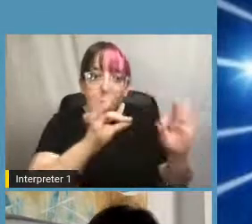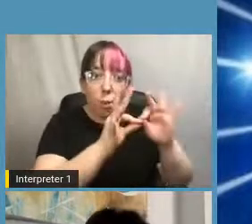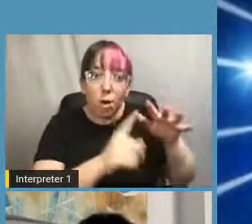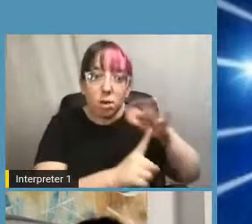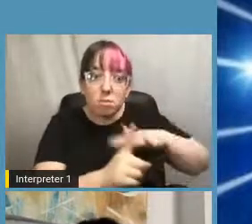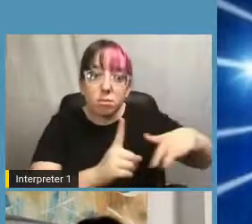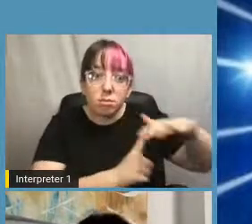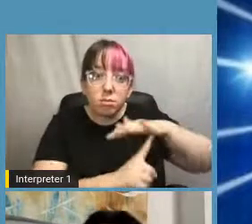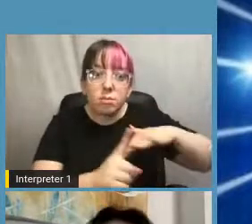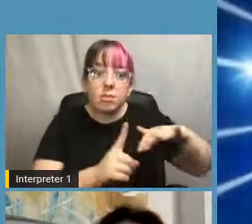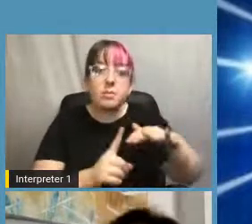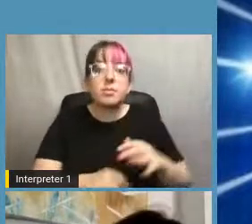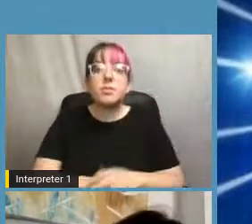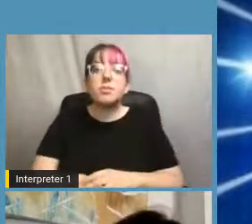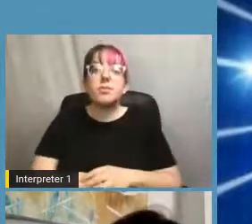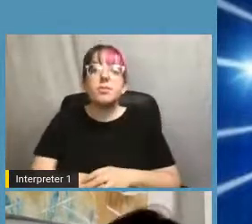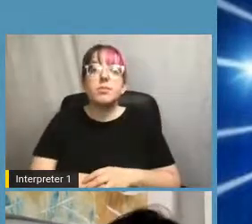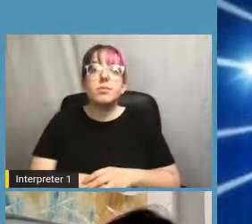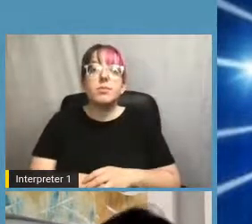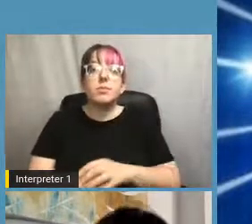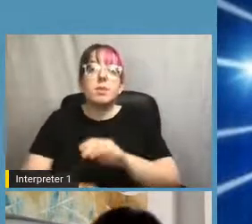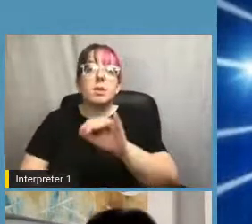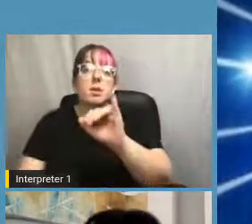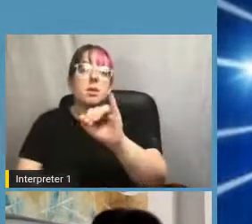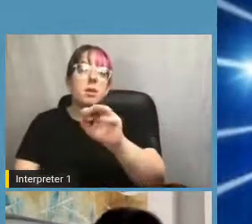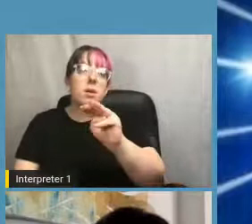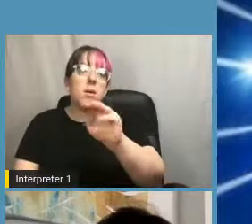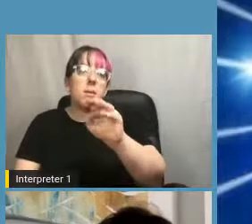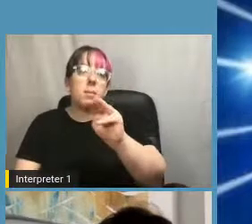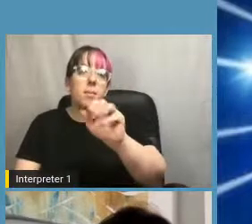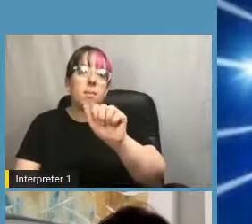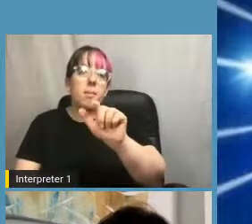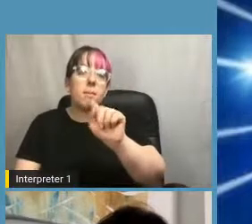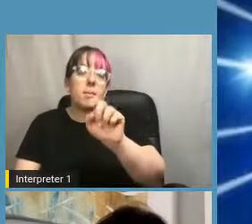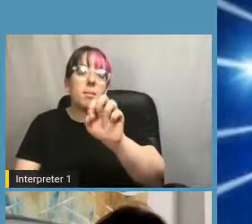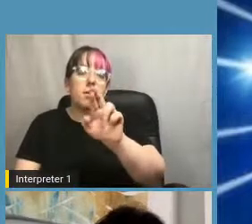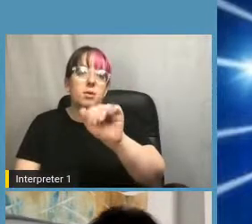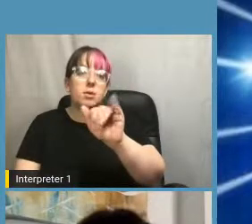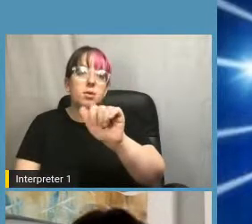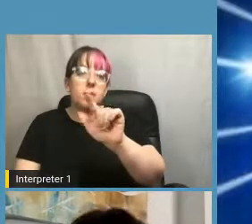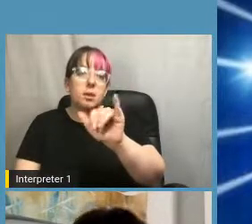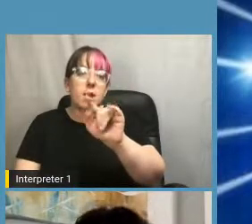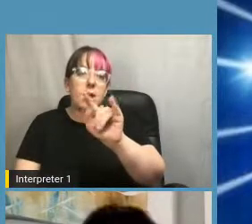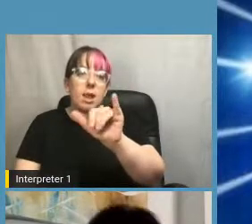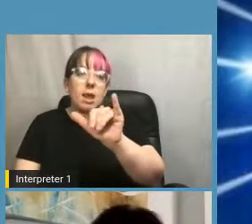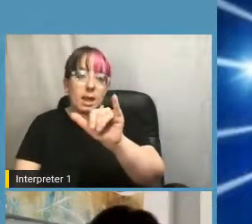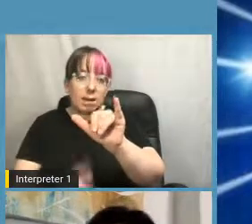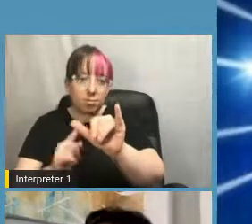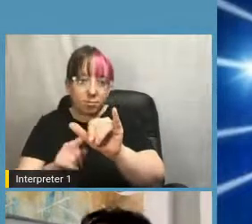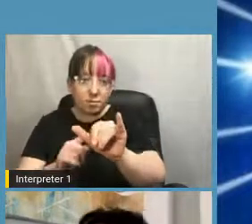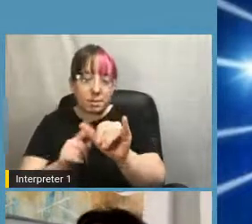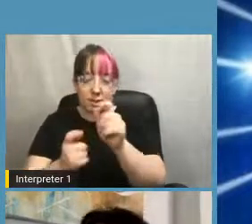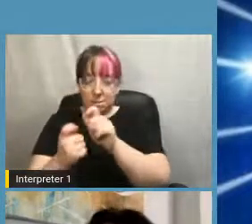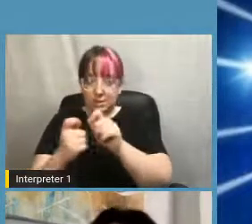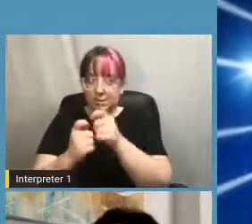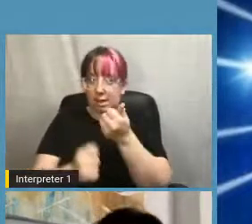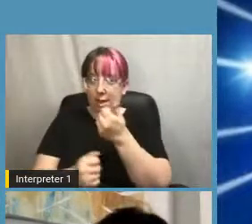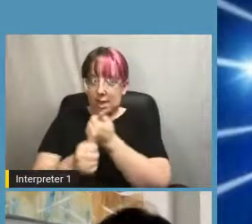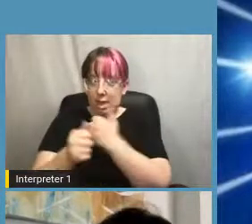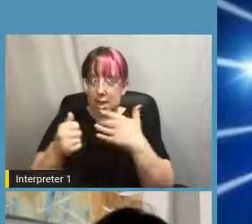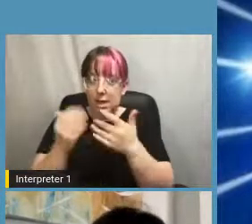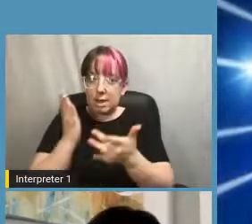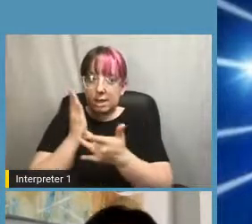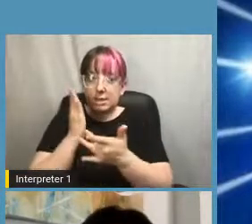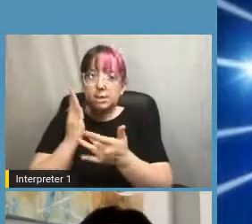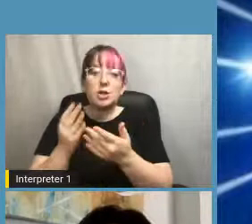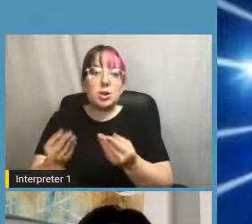Then we have immateriality. One of the very good things about media art, and particularly anything digital, is that it's immaterial. So